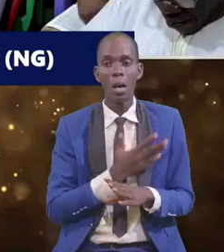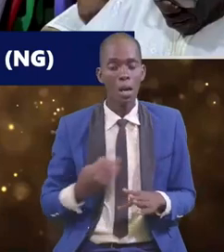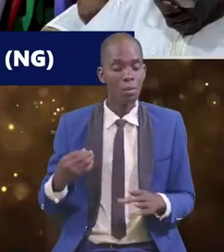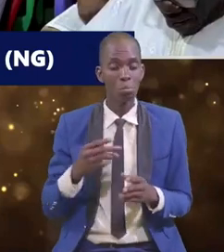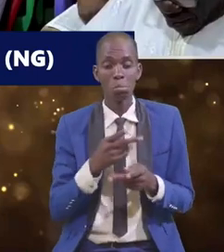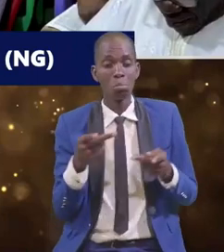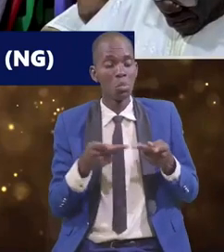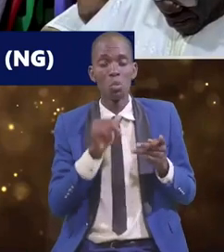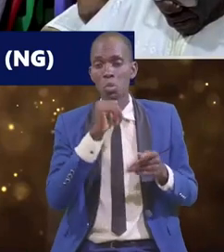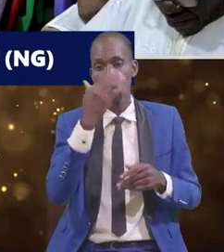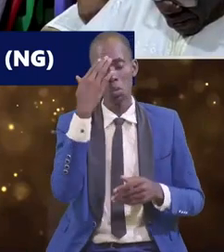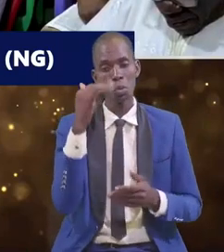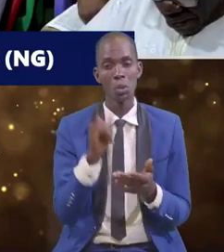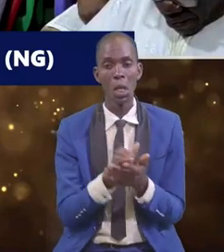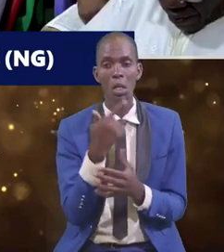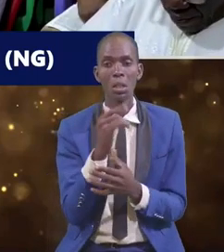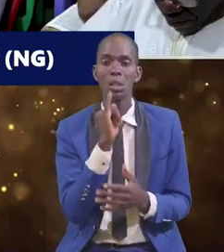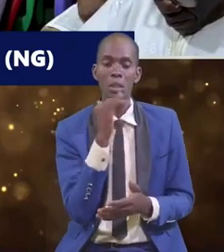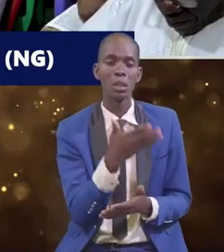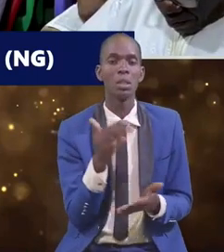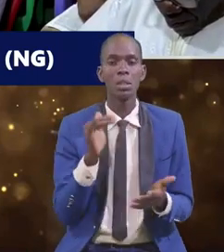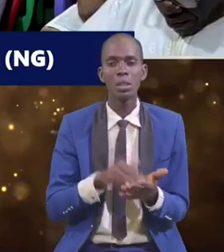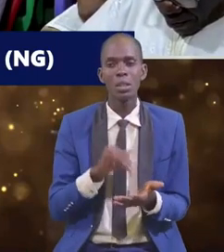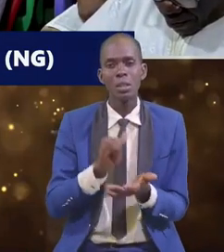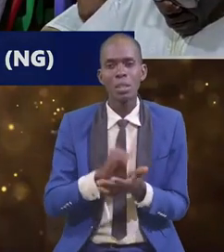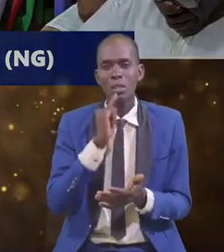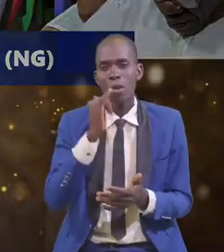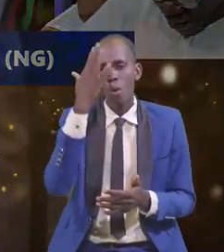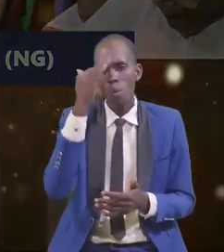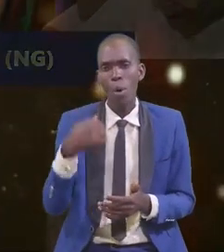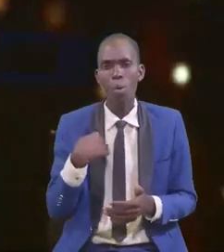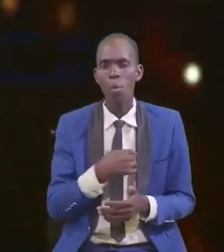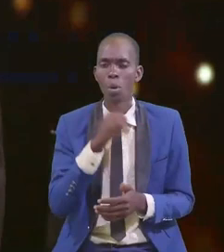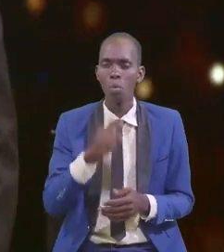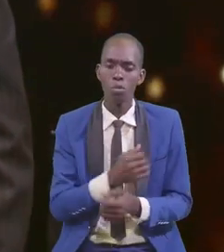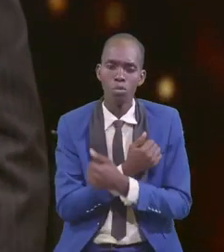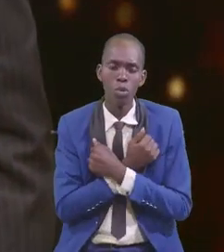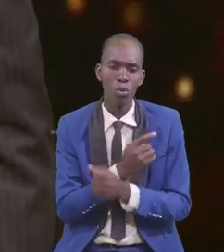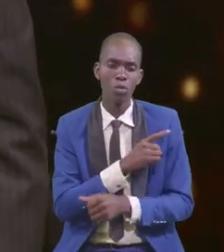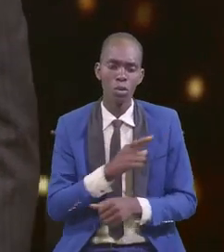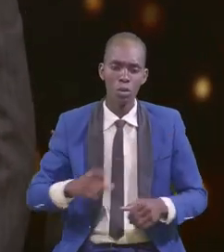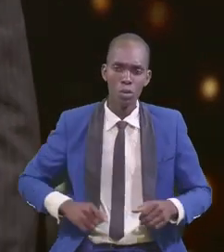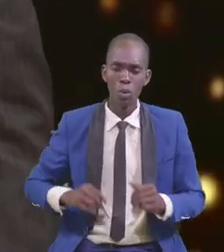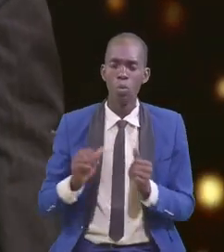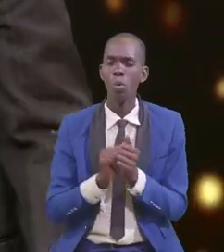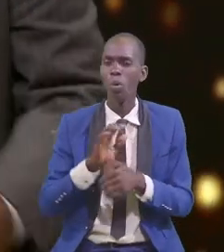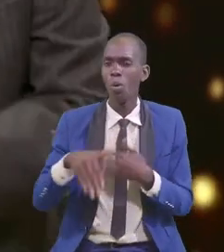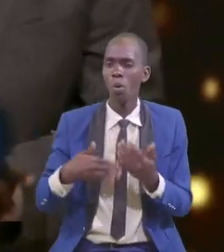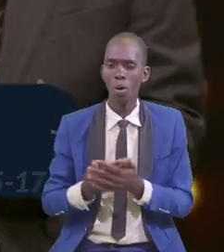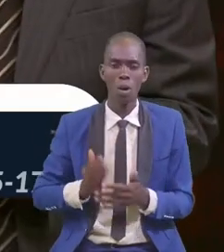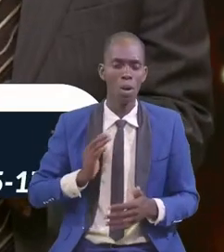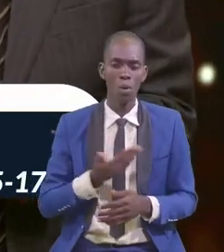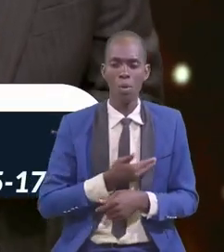our heart, all our soul, and all our mind, and because we're not concentrating on the things only in